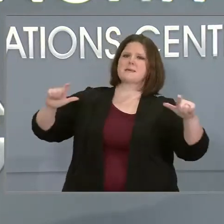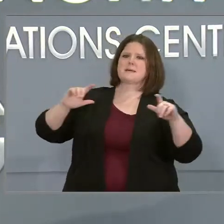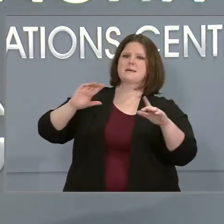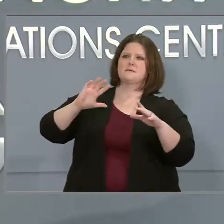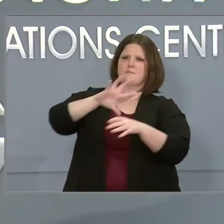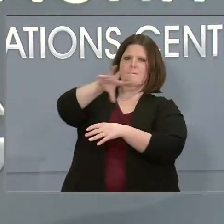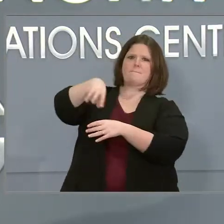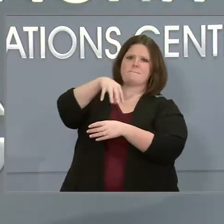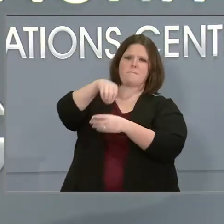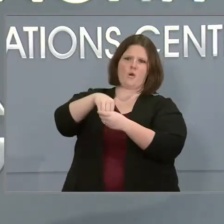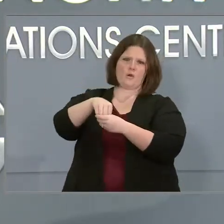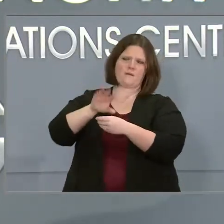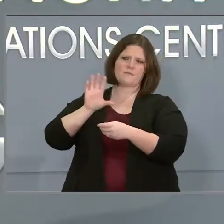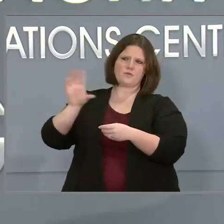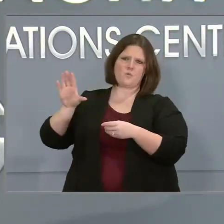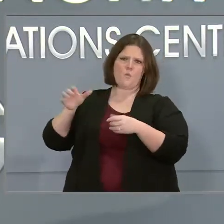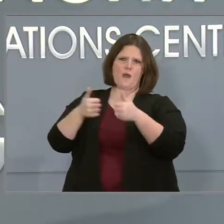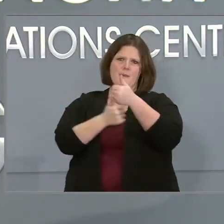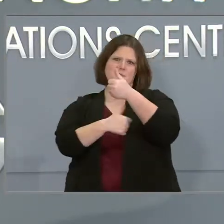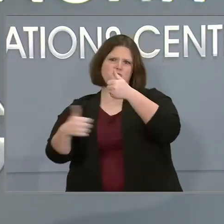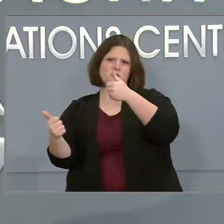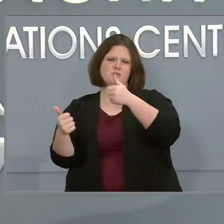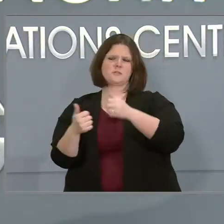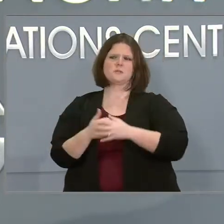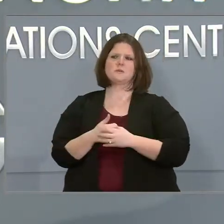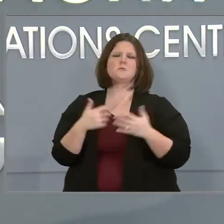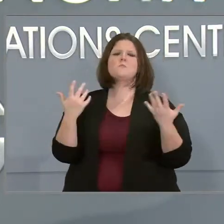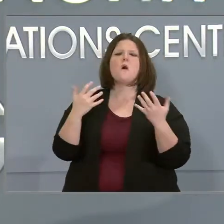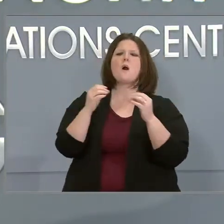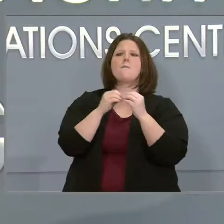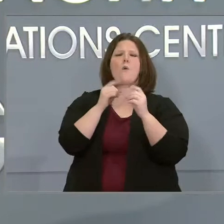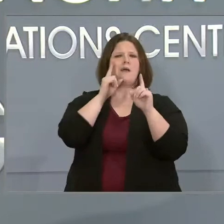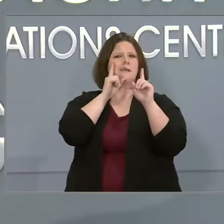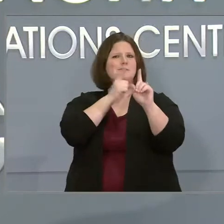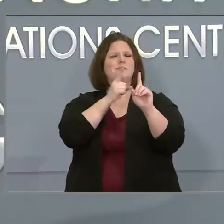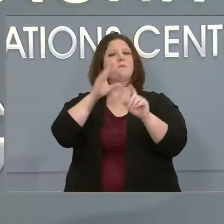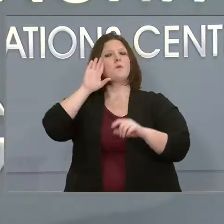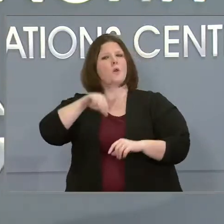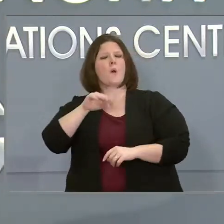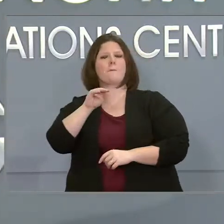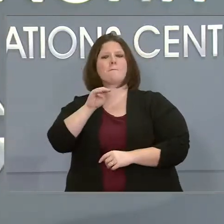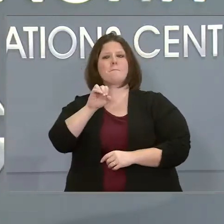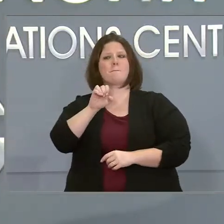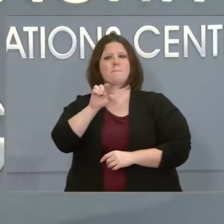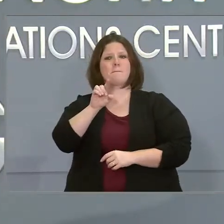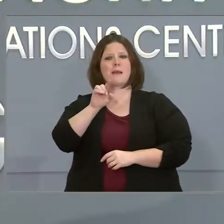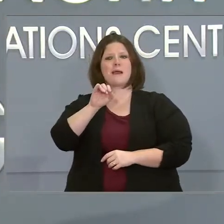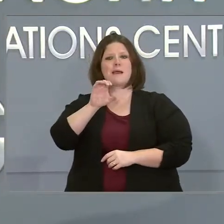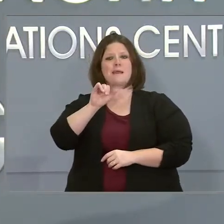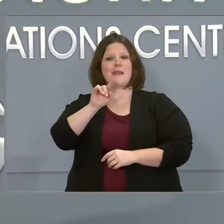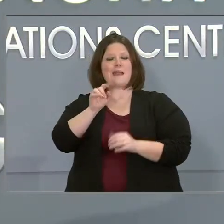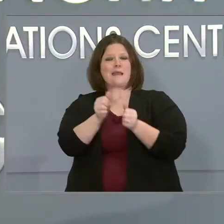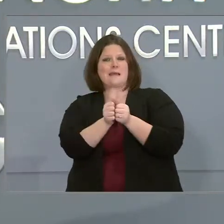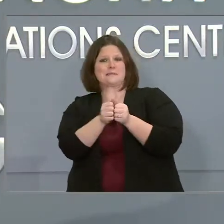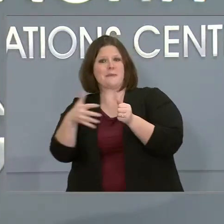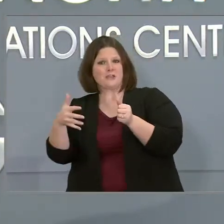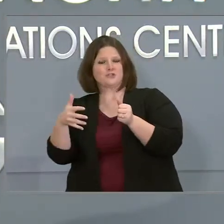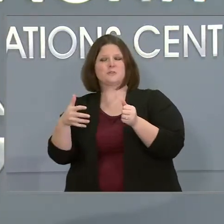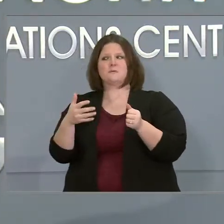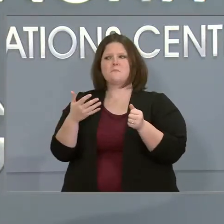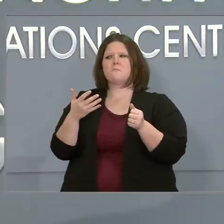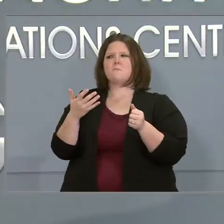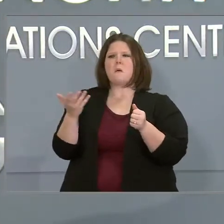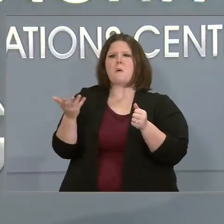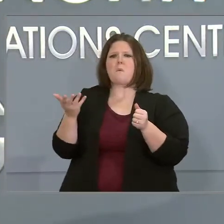administration. So what more initiatives do you look for? I mean, we know Medicaid expansion, but what will you be calling on for